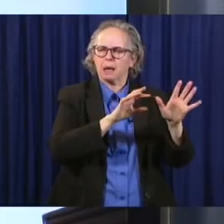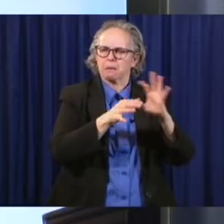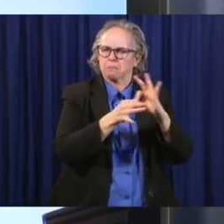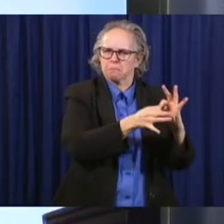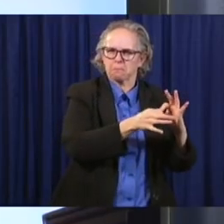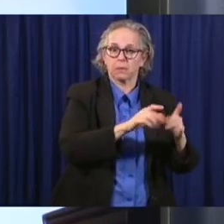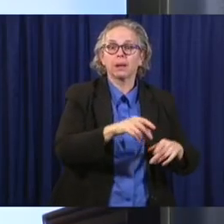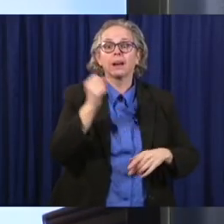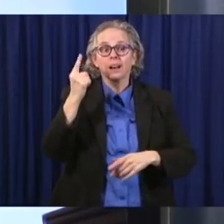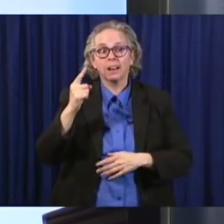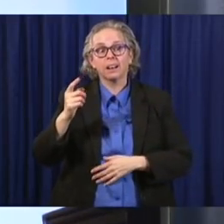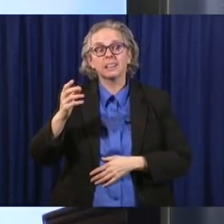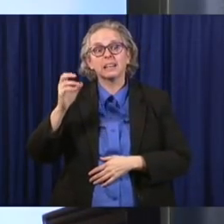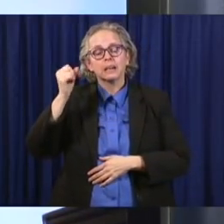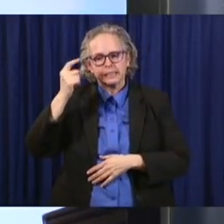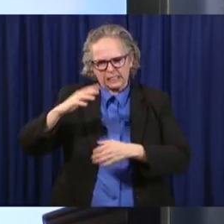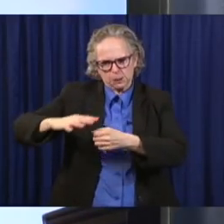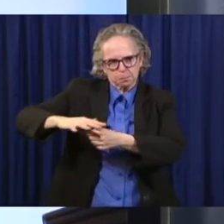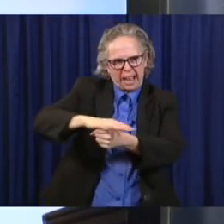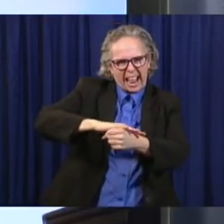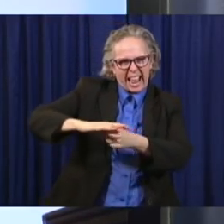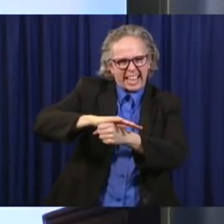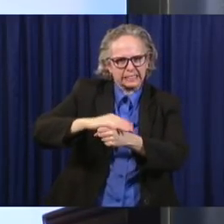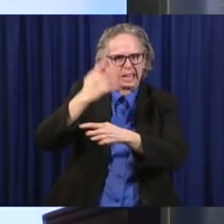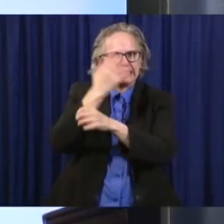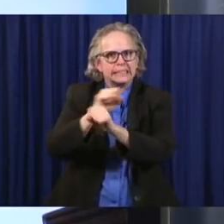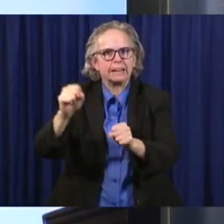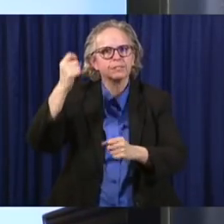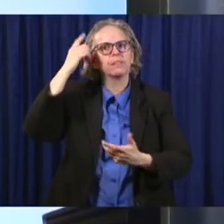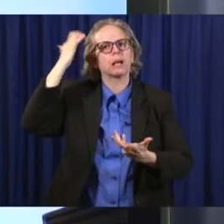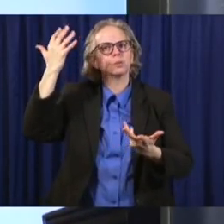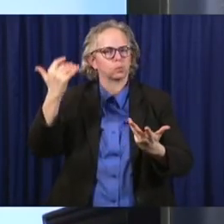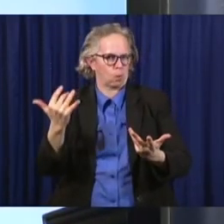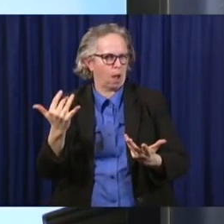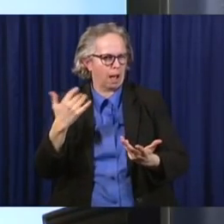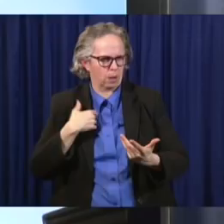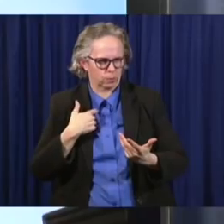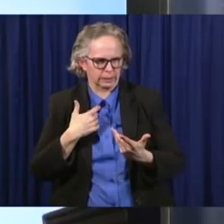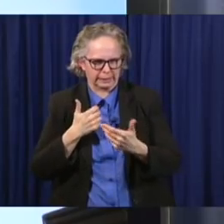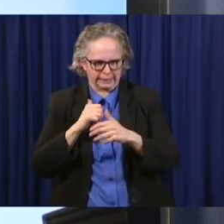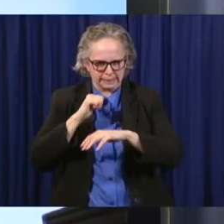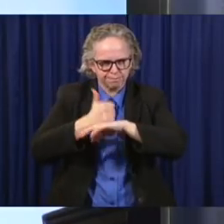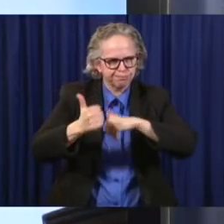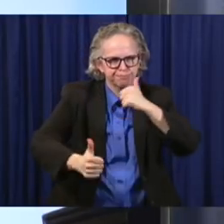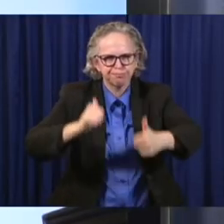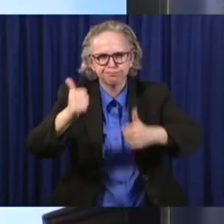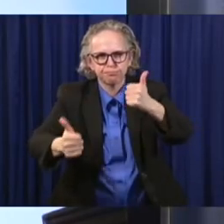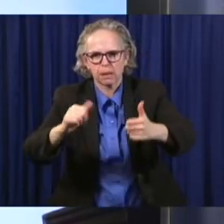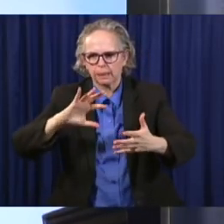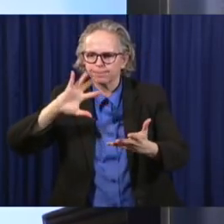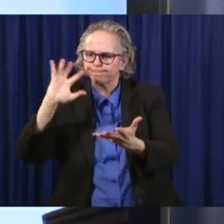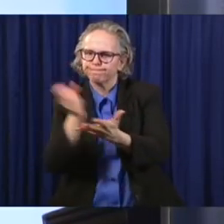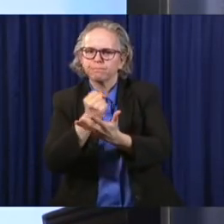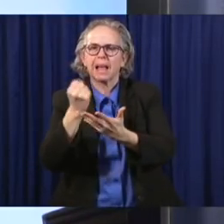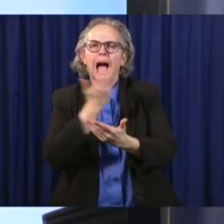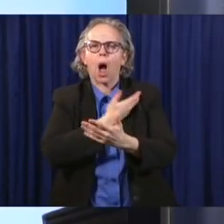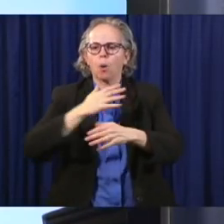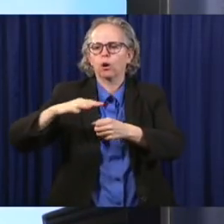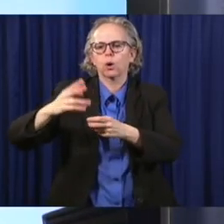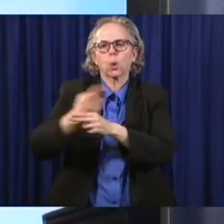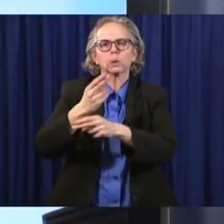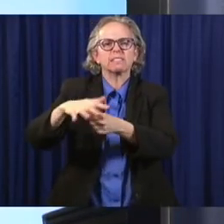this open area and still maintain social distancing guidelines. So that's an example of how you could use that